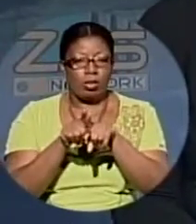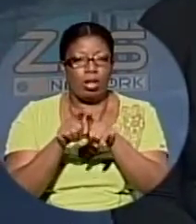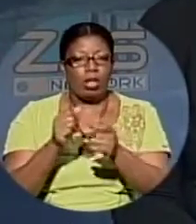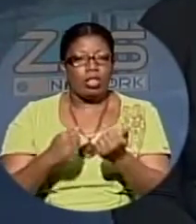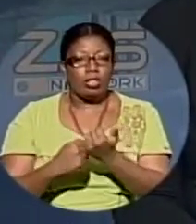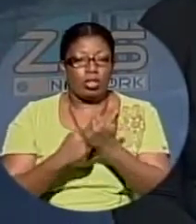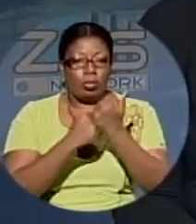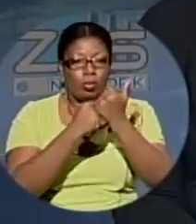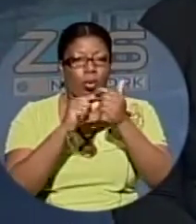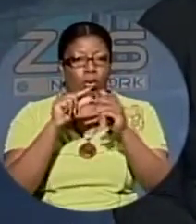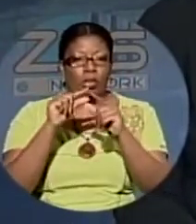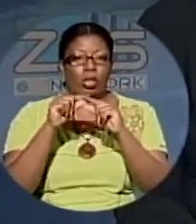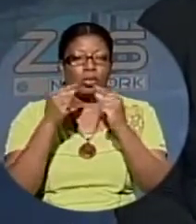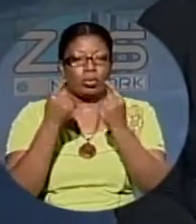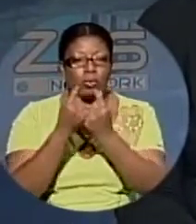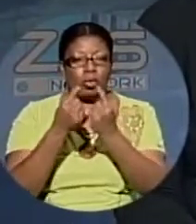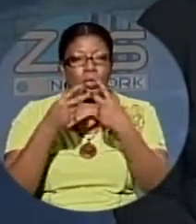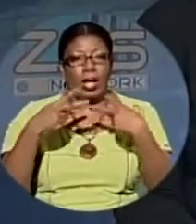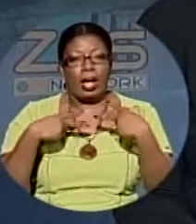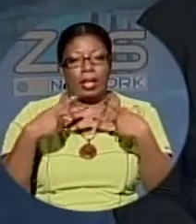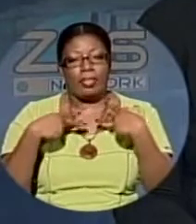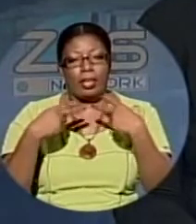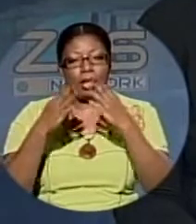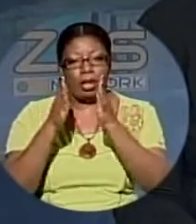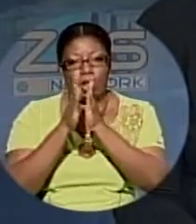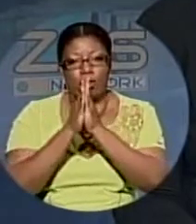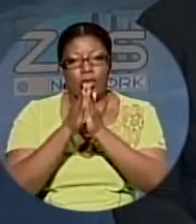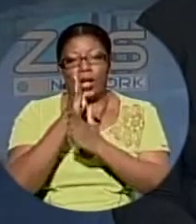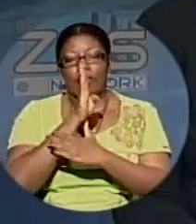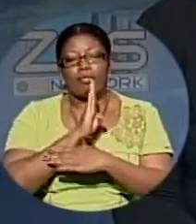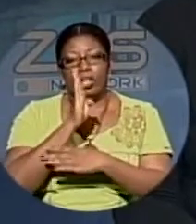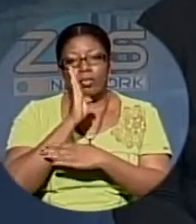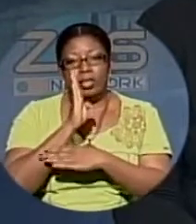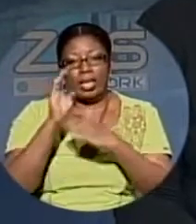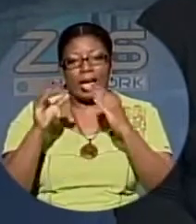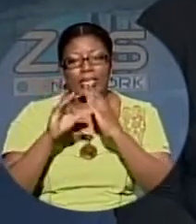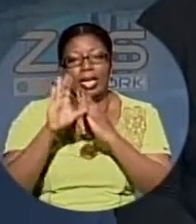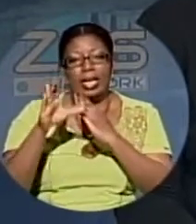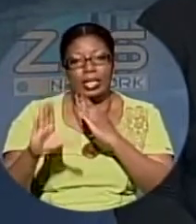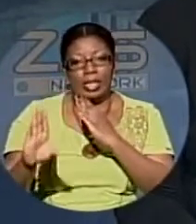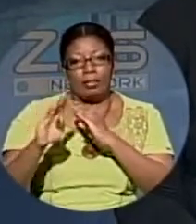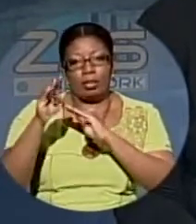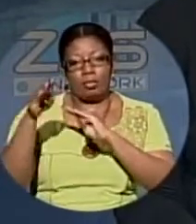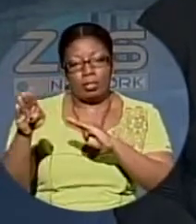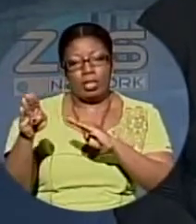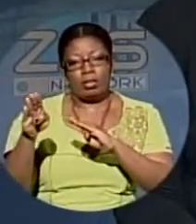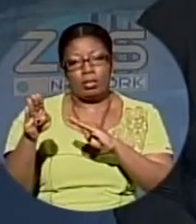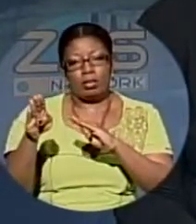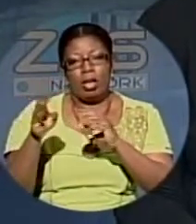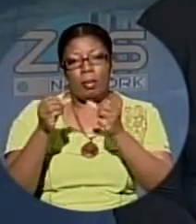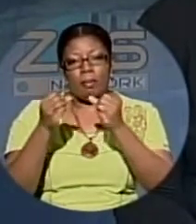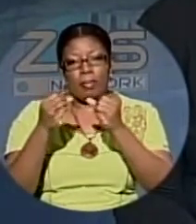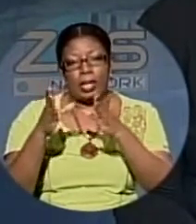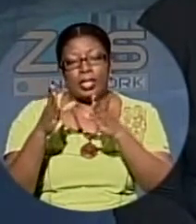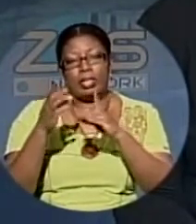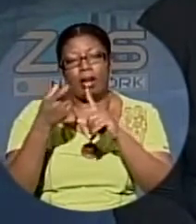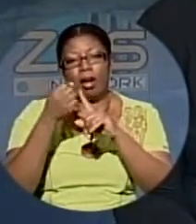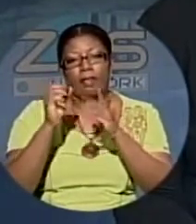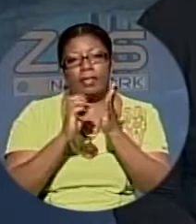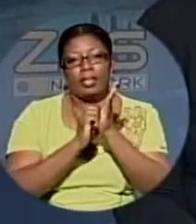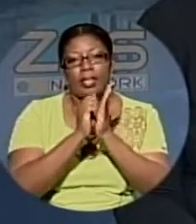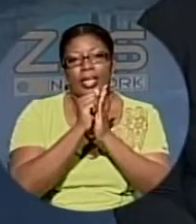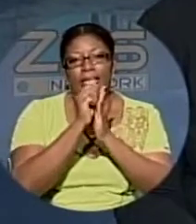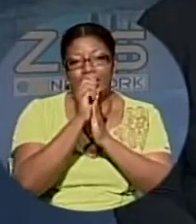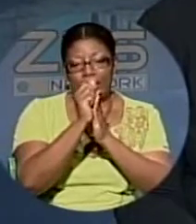prayer breakfast on Saturday at the Wyndham Hotel at Cable Beach. Hundreds of cancer survivors and their families got together to show love for each